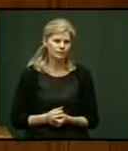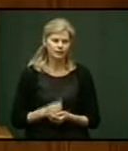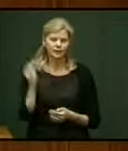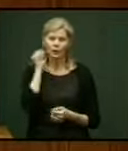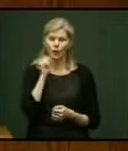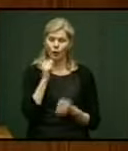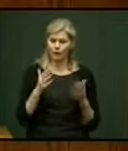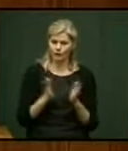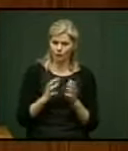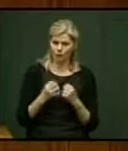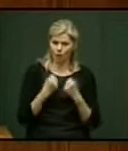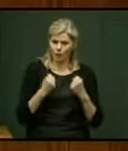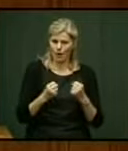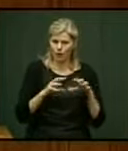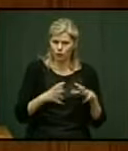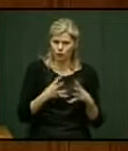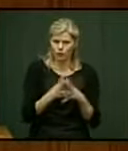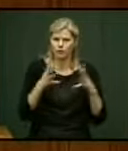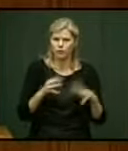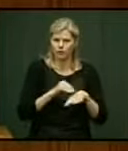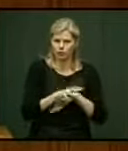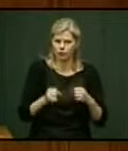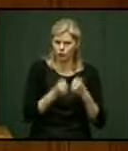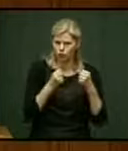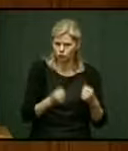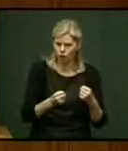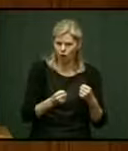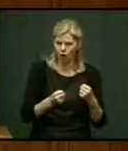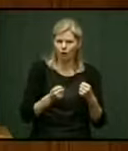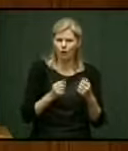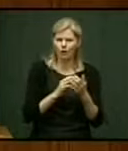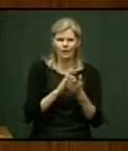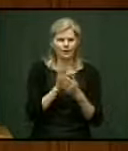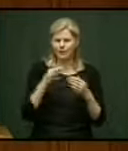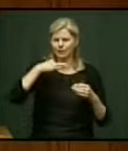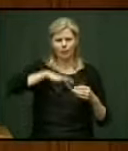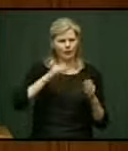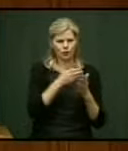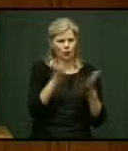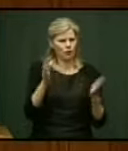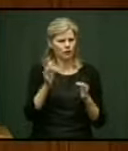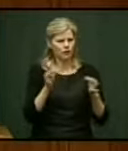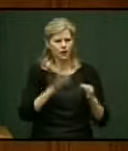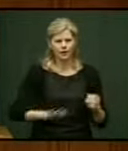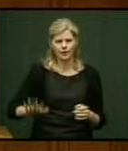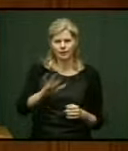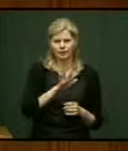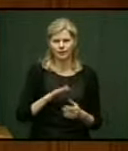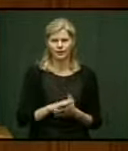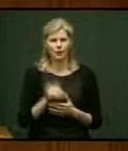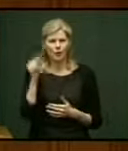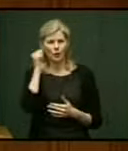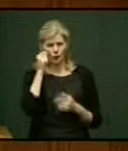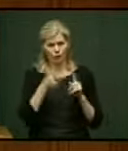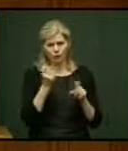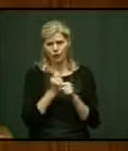it benefits no one, not even them. We have seen special interests consistently lobby for deregulation that ended up costing everyone